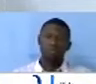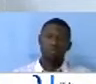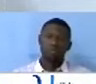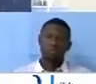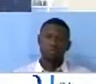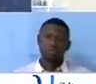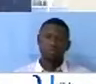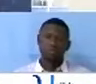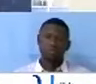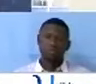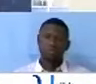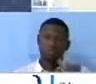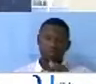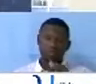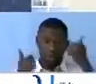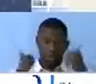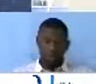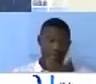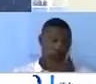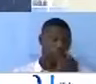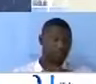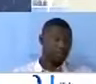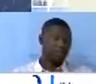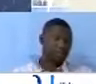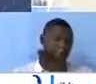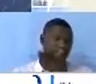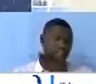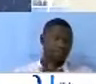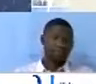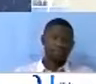Which were taking place at that time.